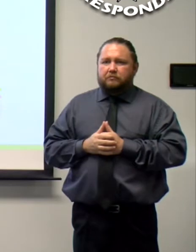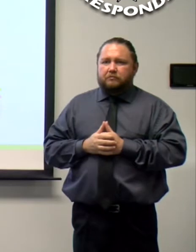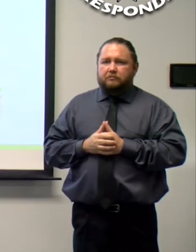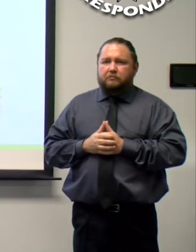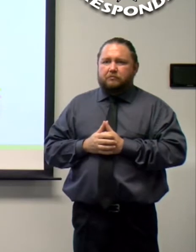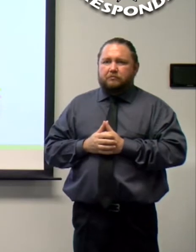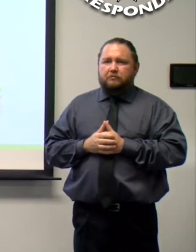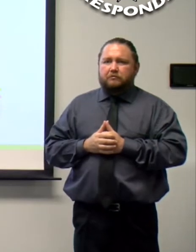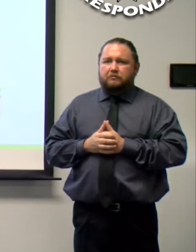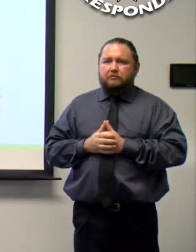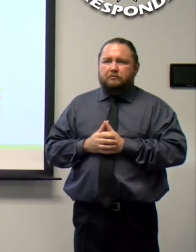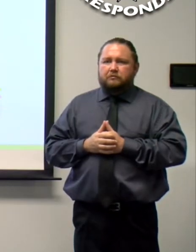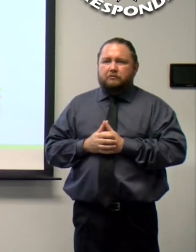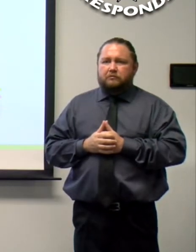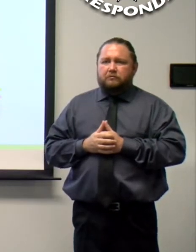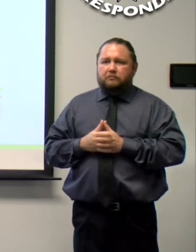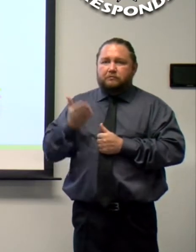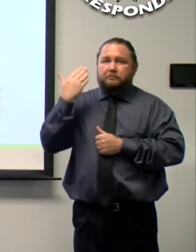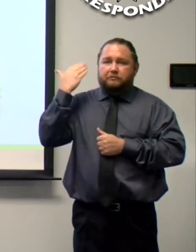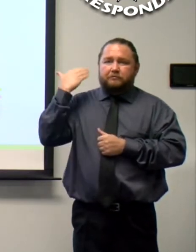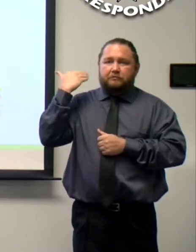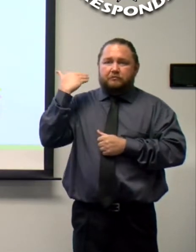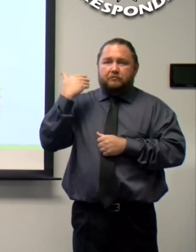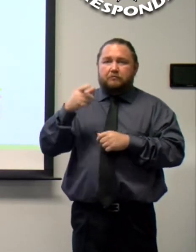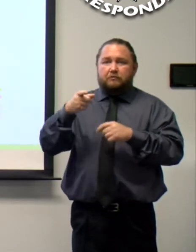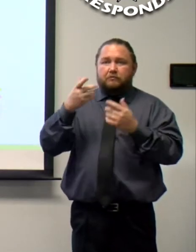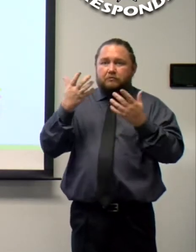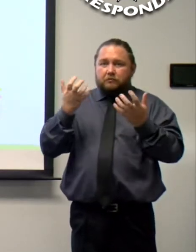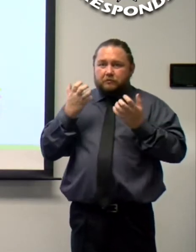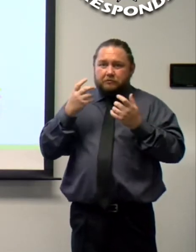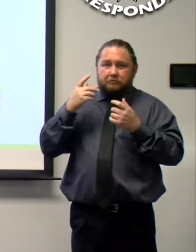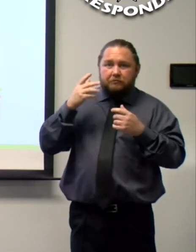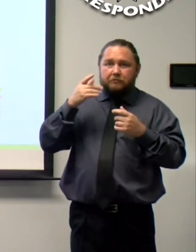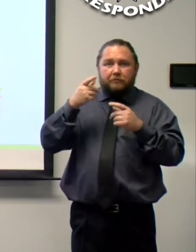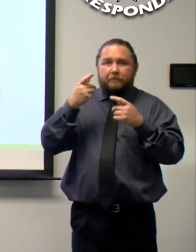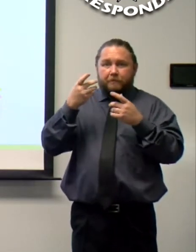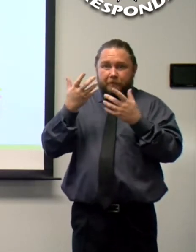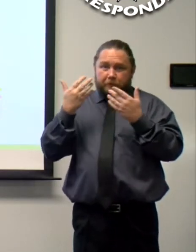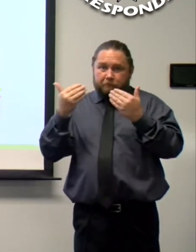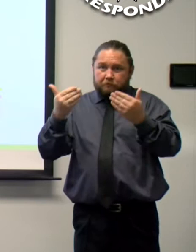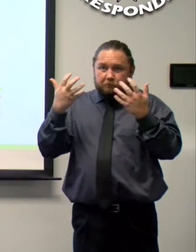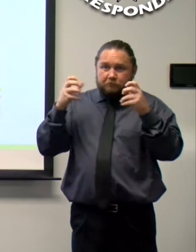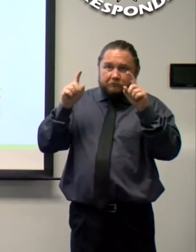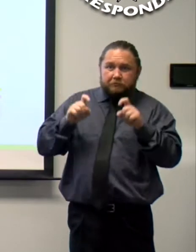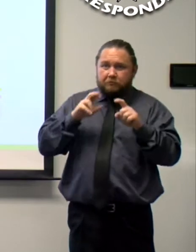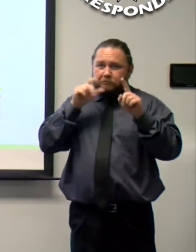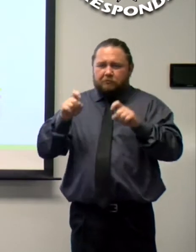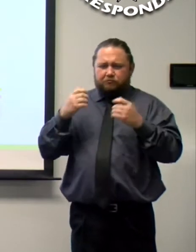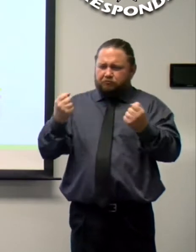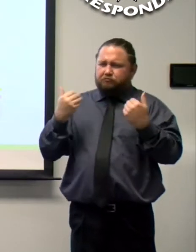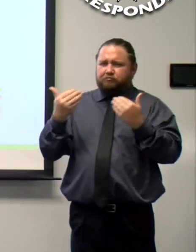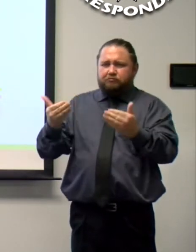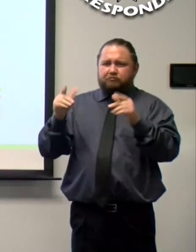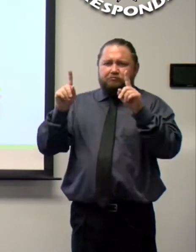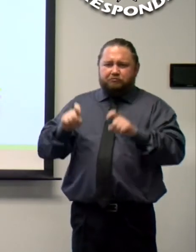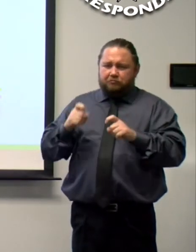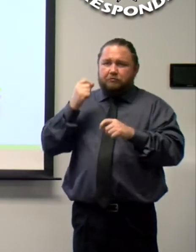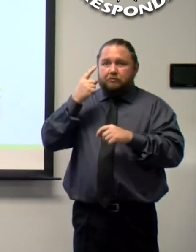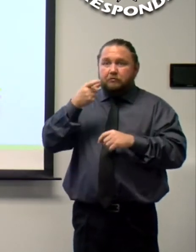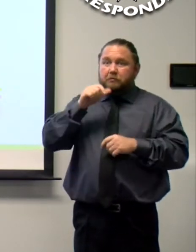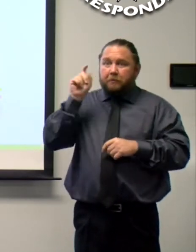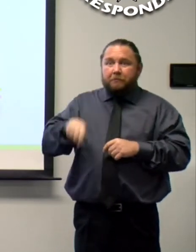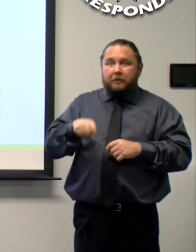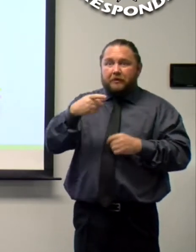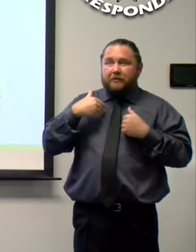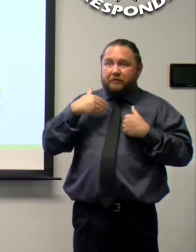on selective days during a week, and you can make an appointment that way. But also there are tests available